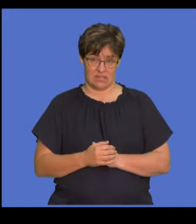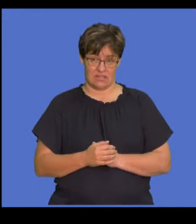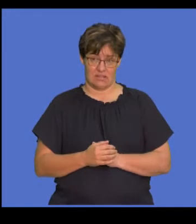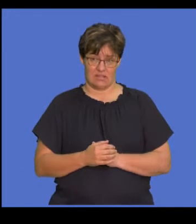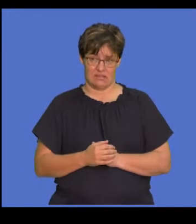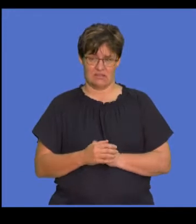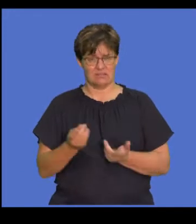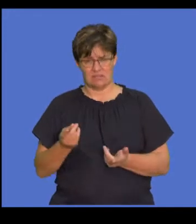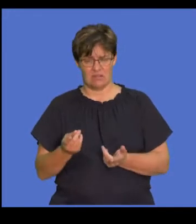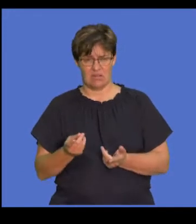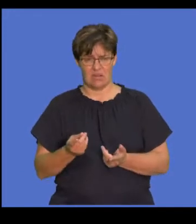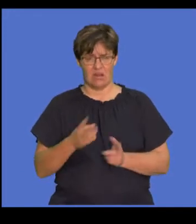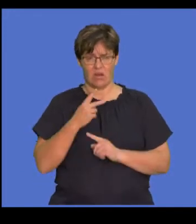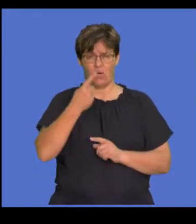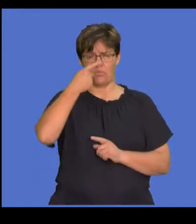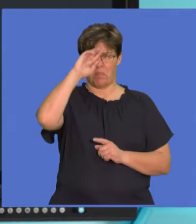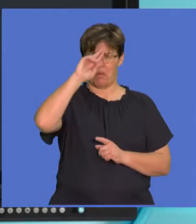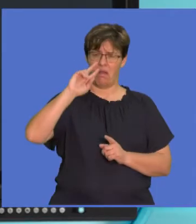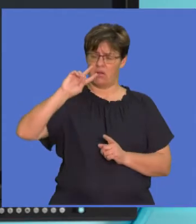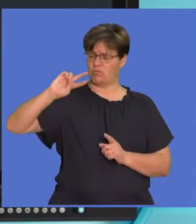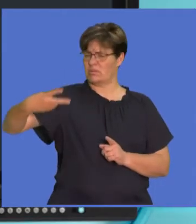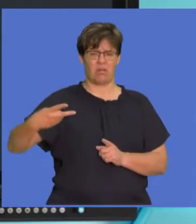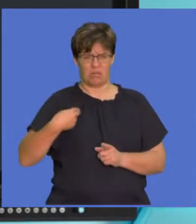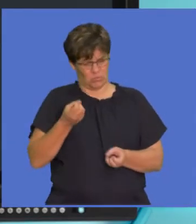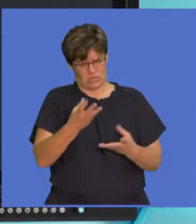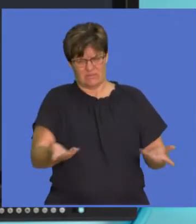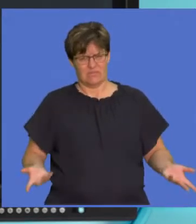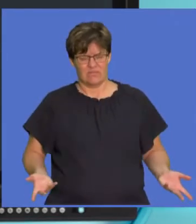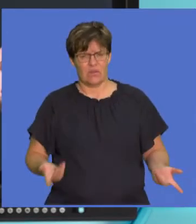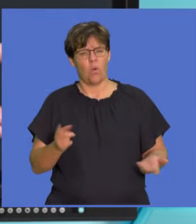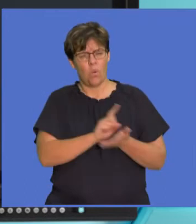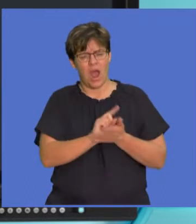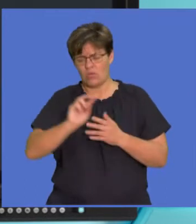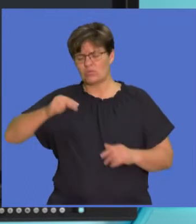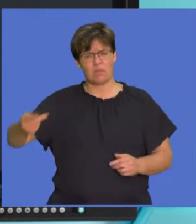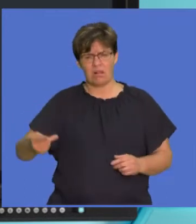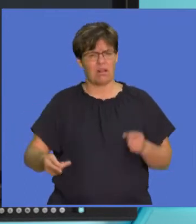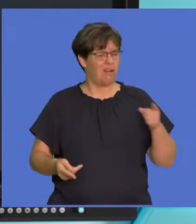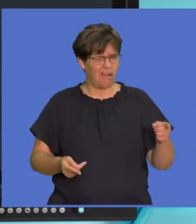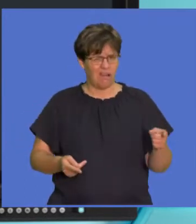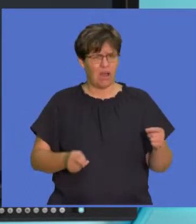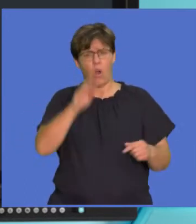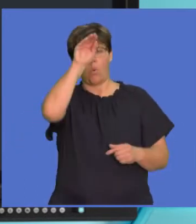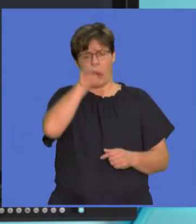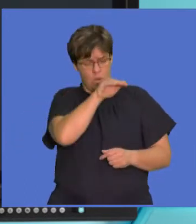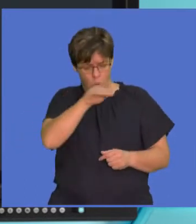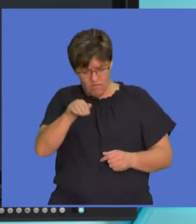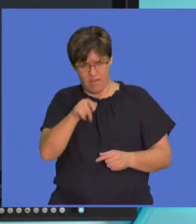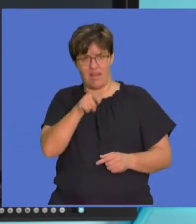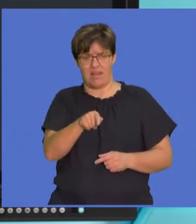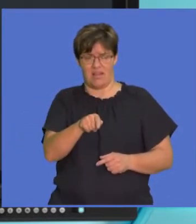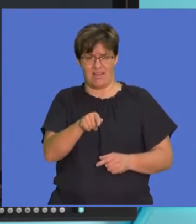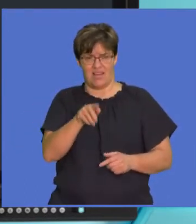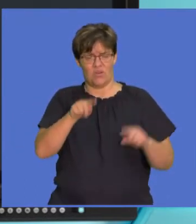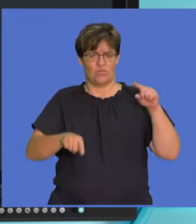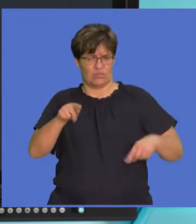Now, I'm not going to give you a phrase to remember the reciprocals. Remember that reciprocals is just 1